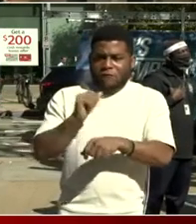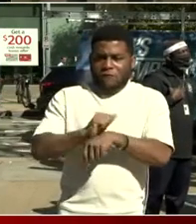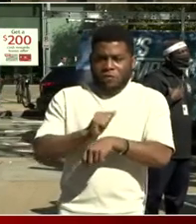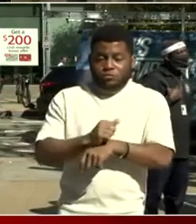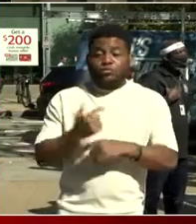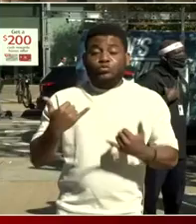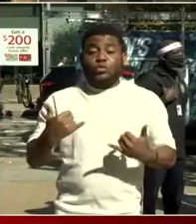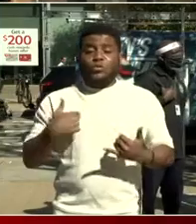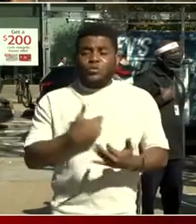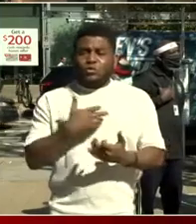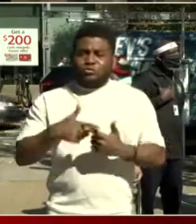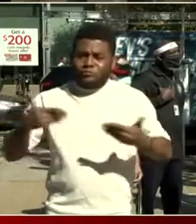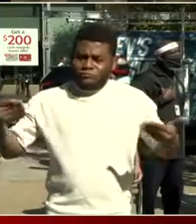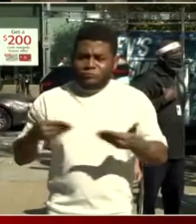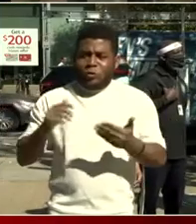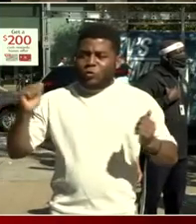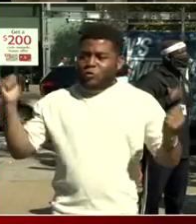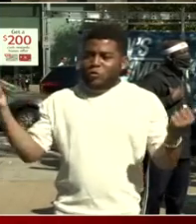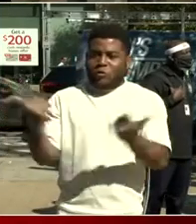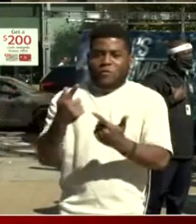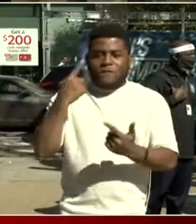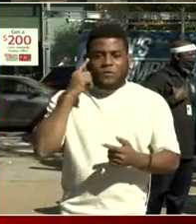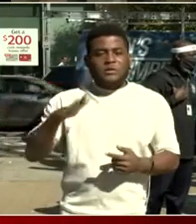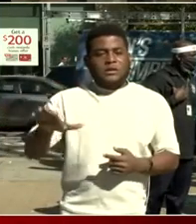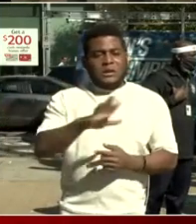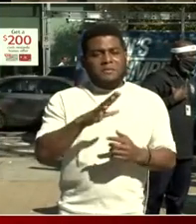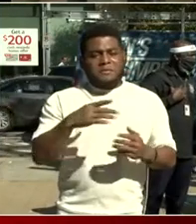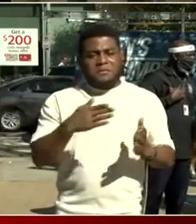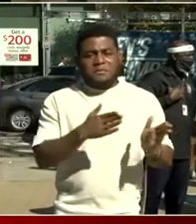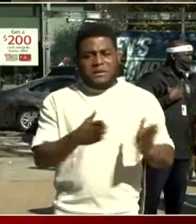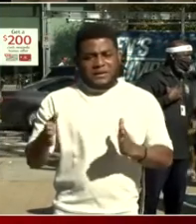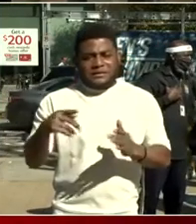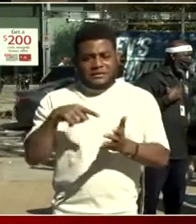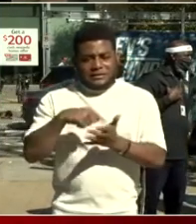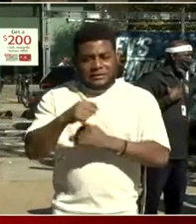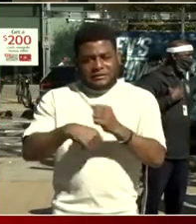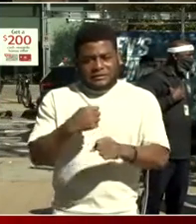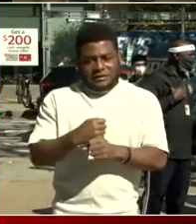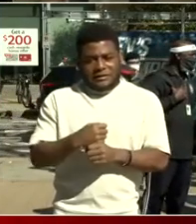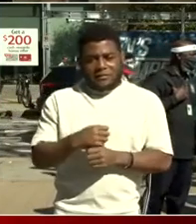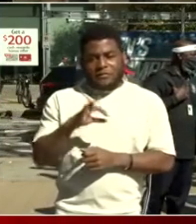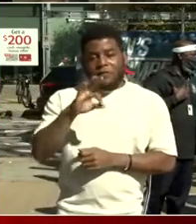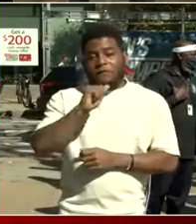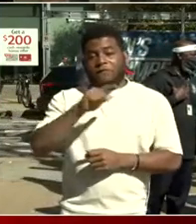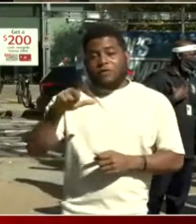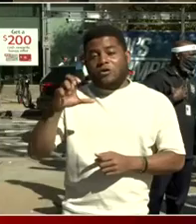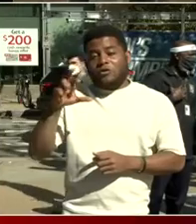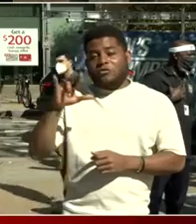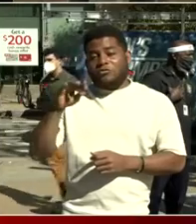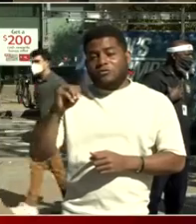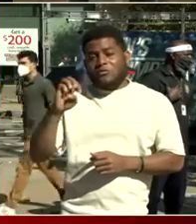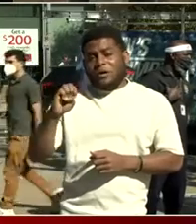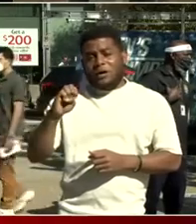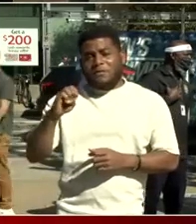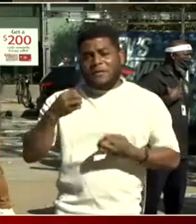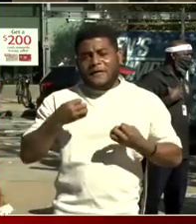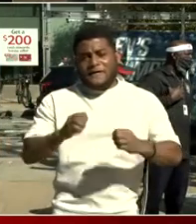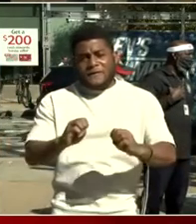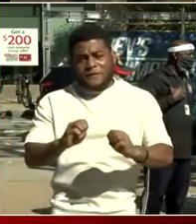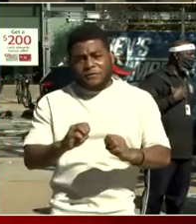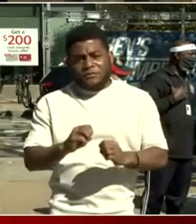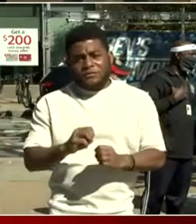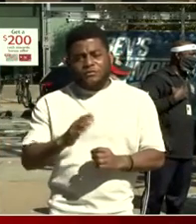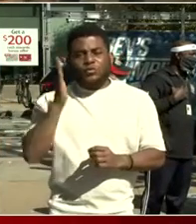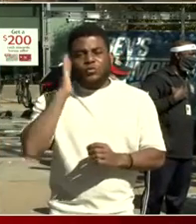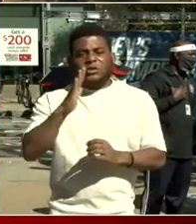to our plans for this year's Fall Crime Prevention Initiative, which begins today and will run until December the